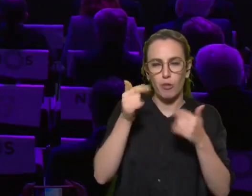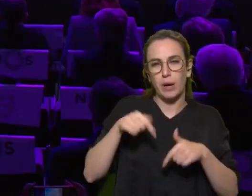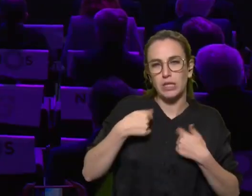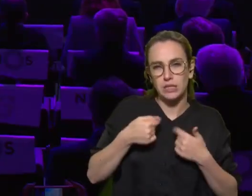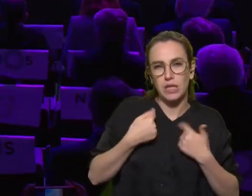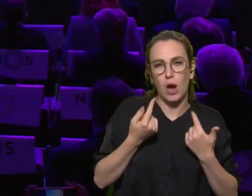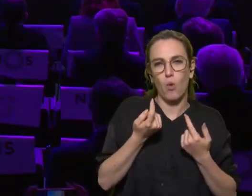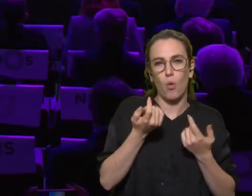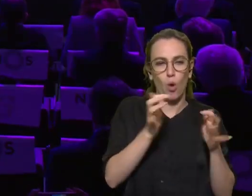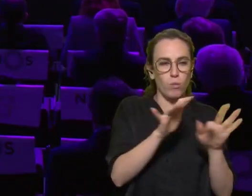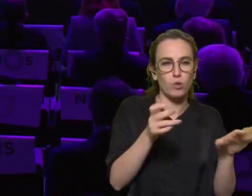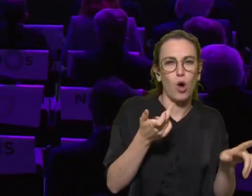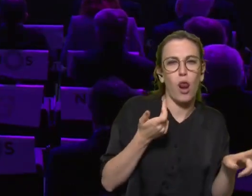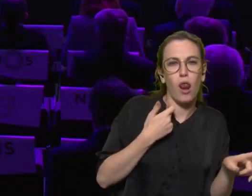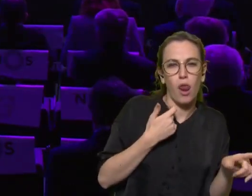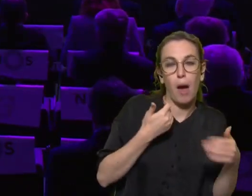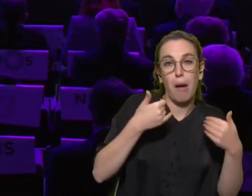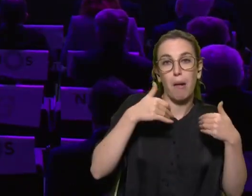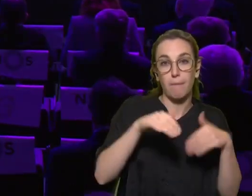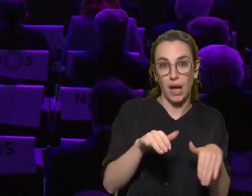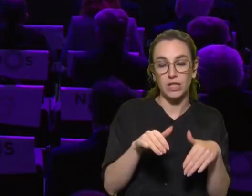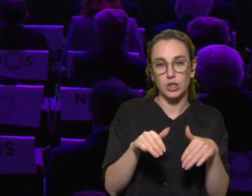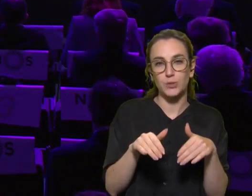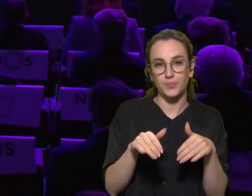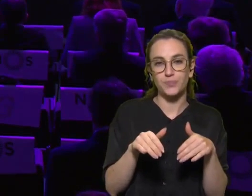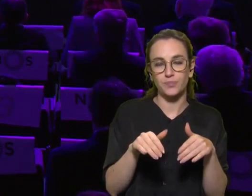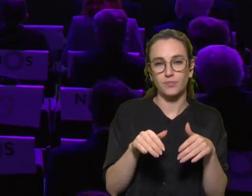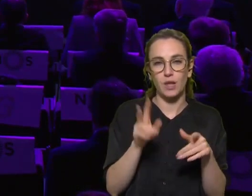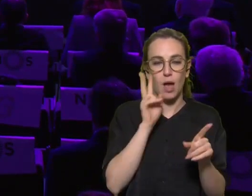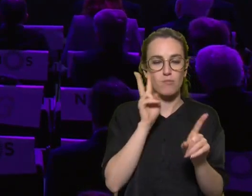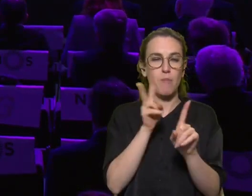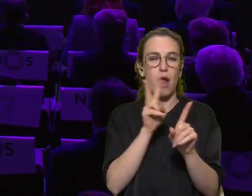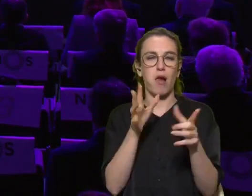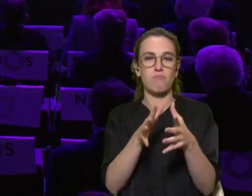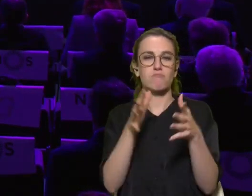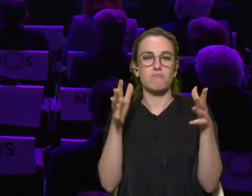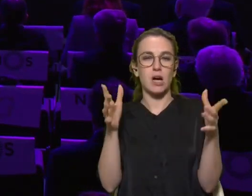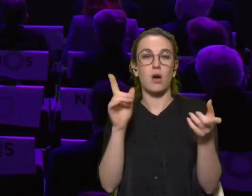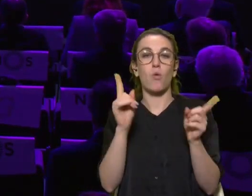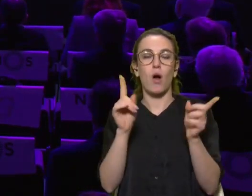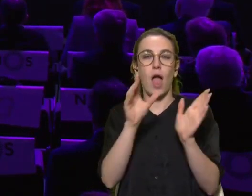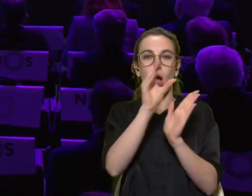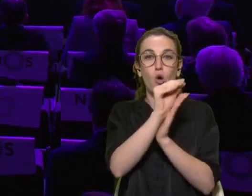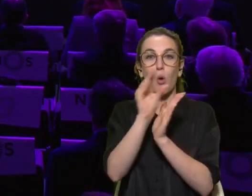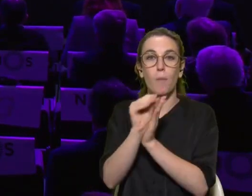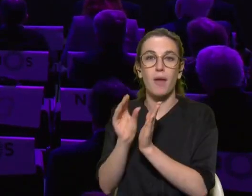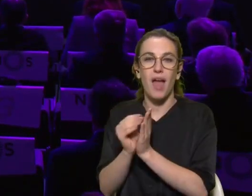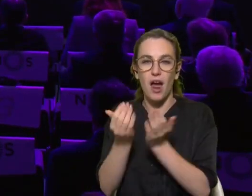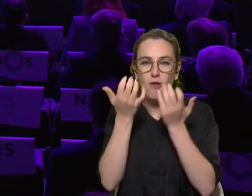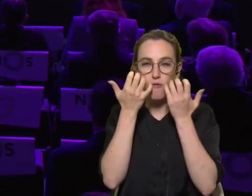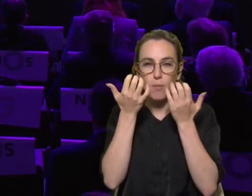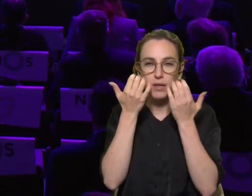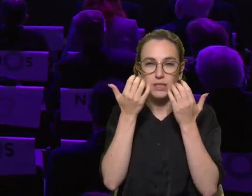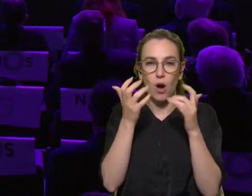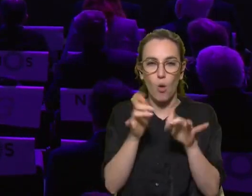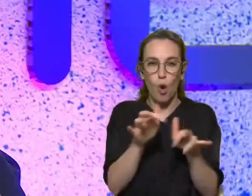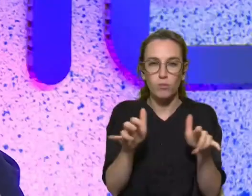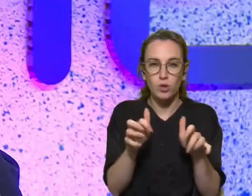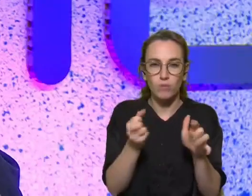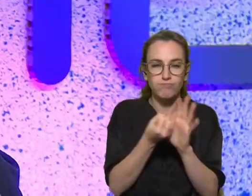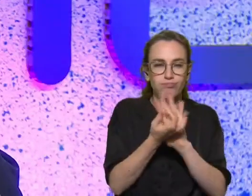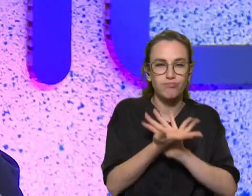systems in few computers. But the vision here is that it's to copy data in